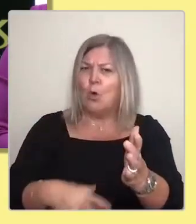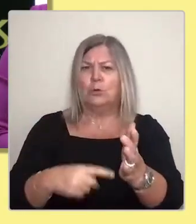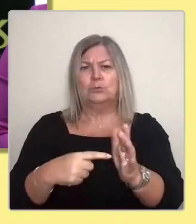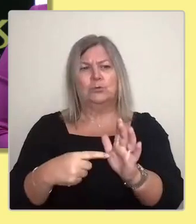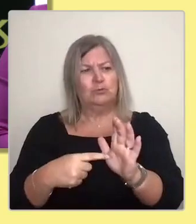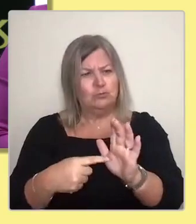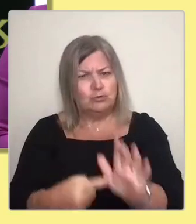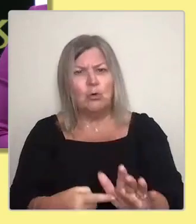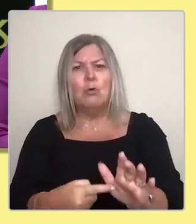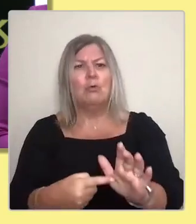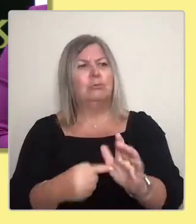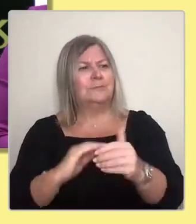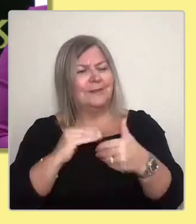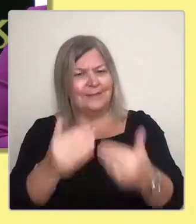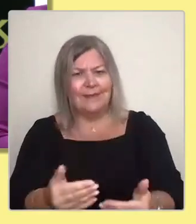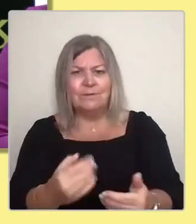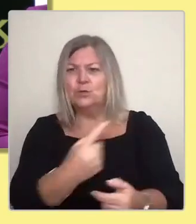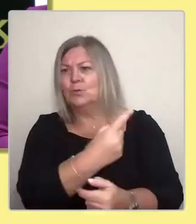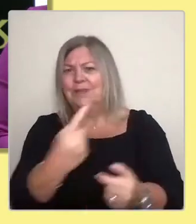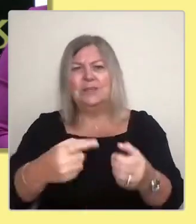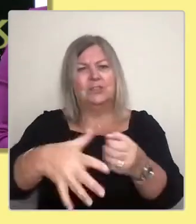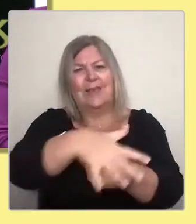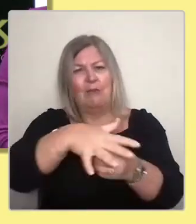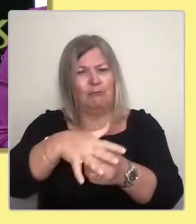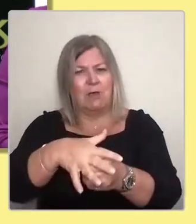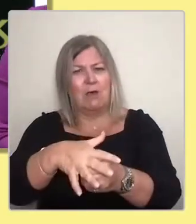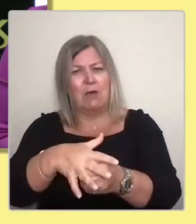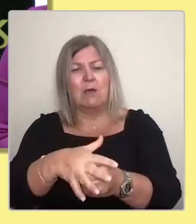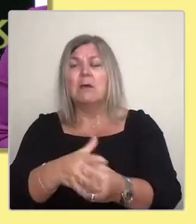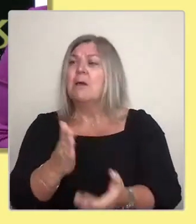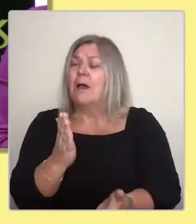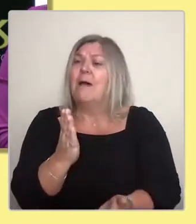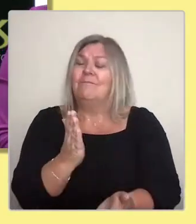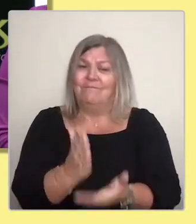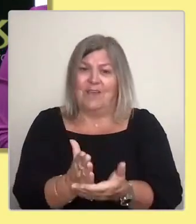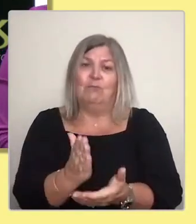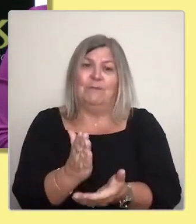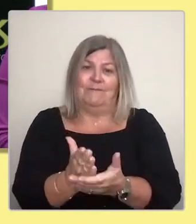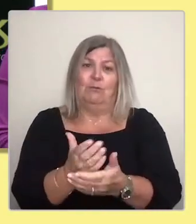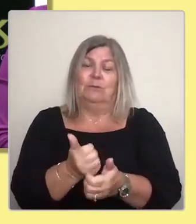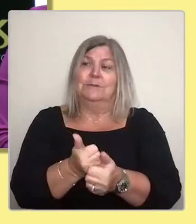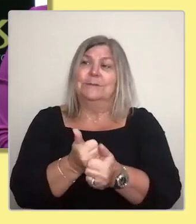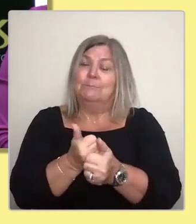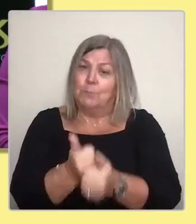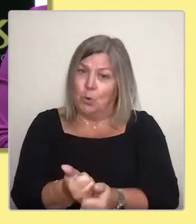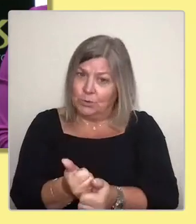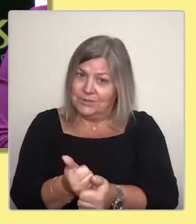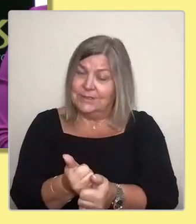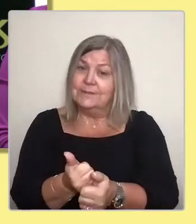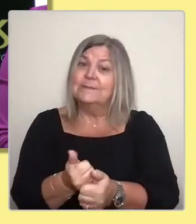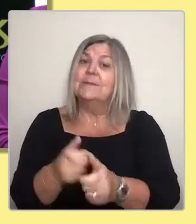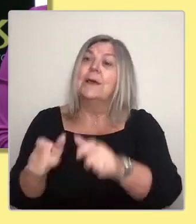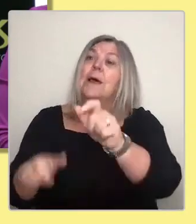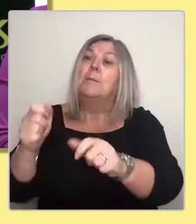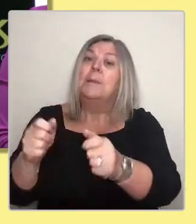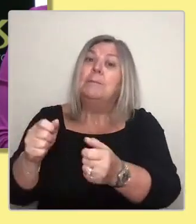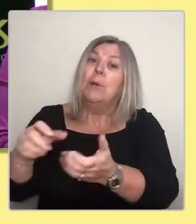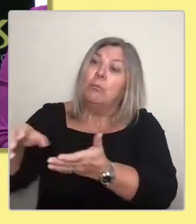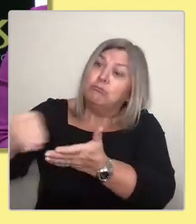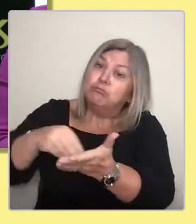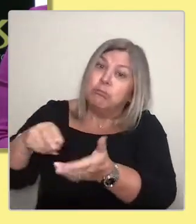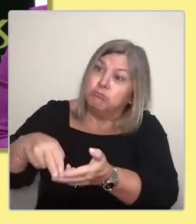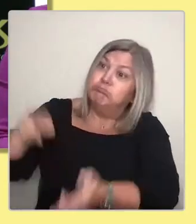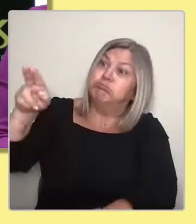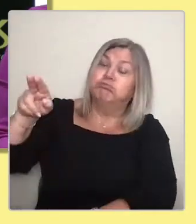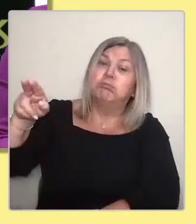am, again, unequivocal in my support for progressive taxation. I think those who earn the most should pay the most in order to invest